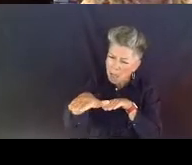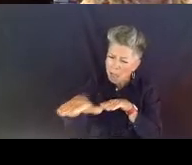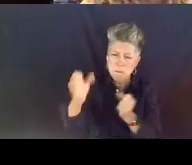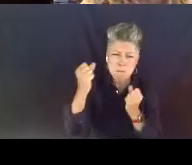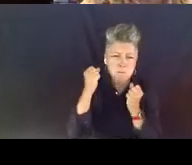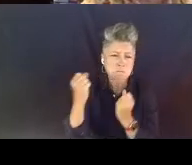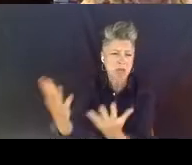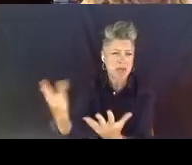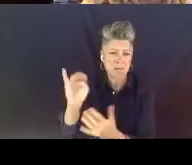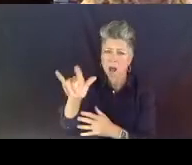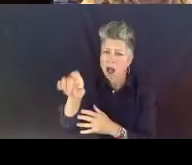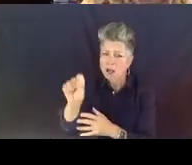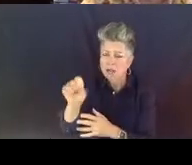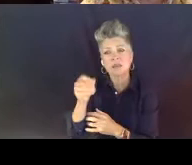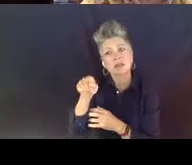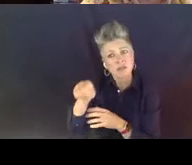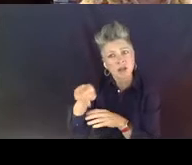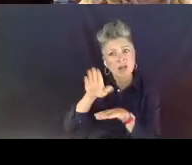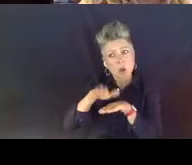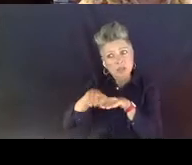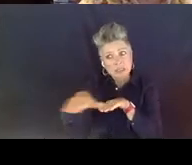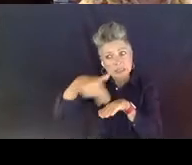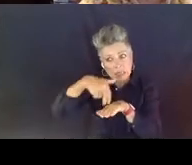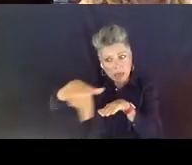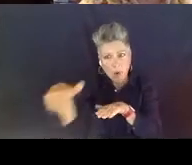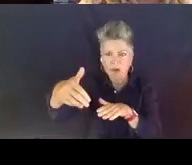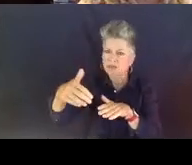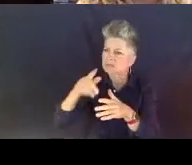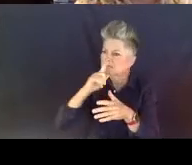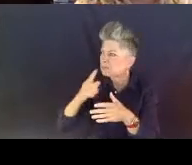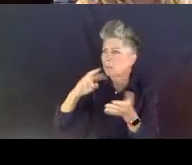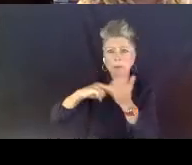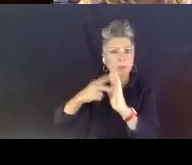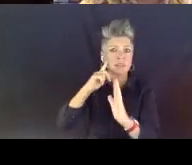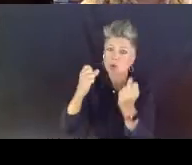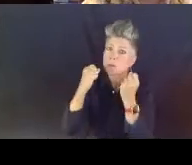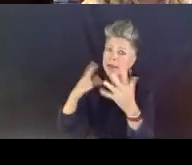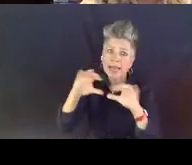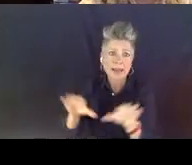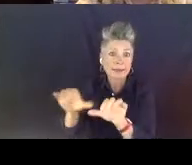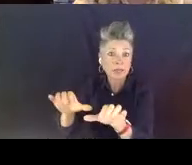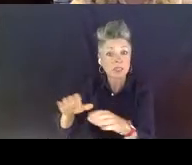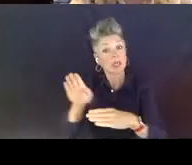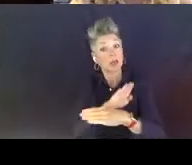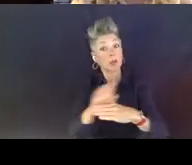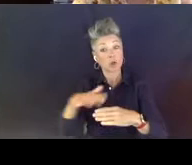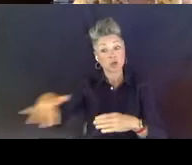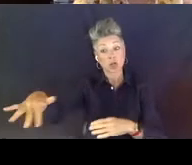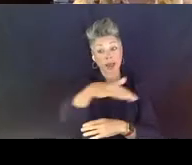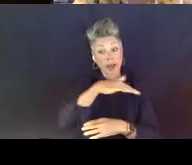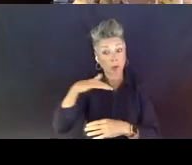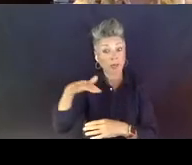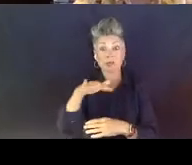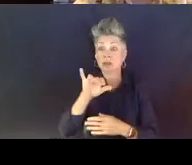for many different economic and social activities. In commercial areas, sidewalks extended the realm